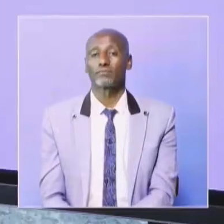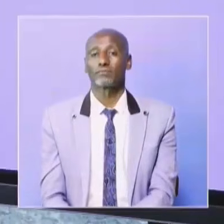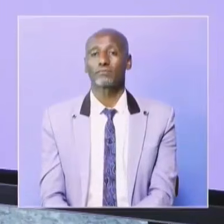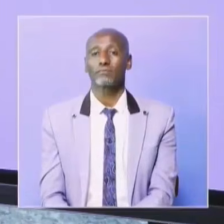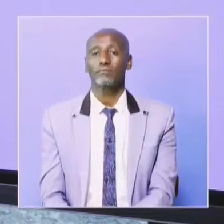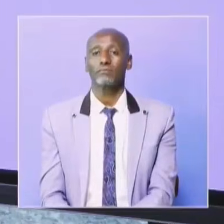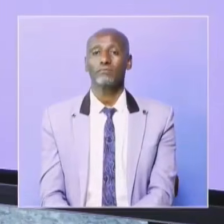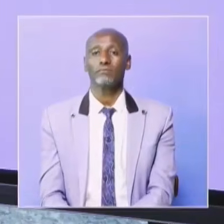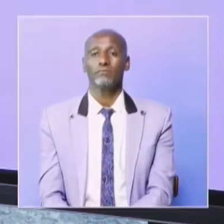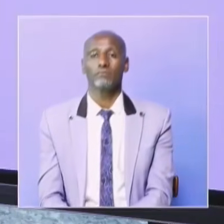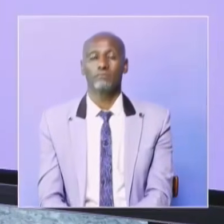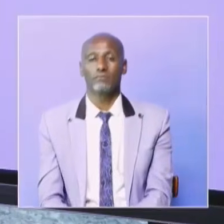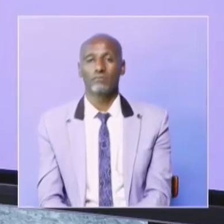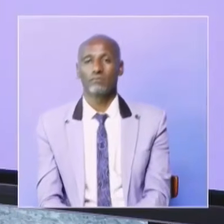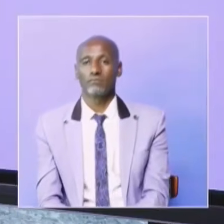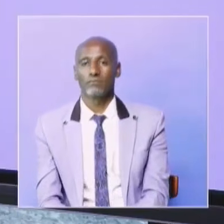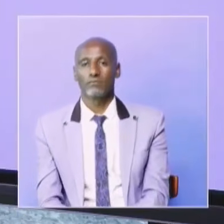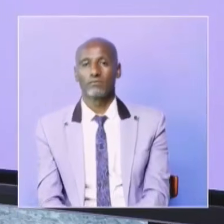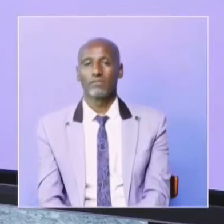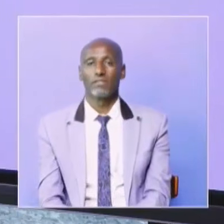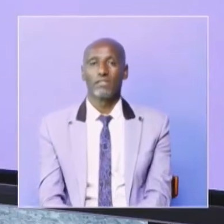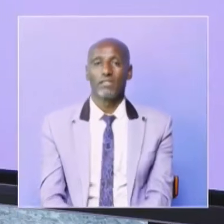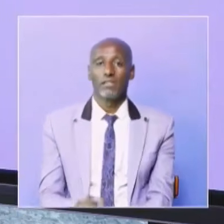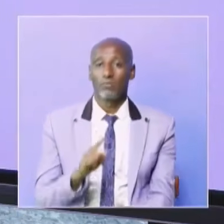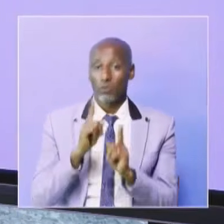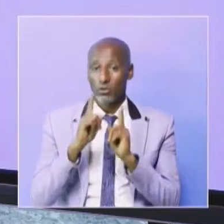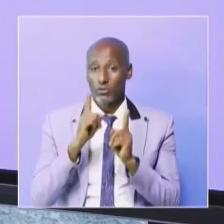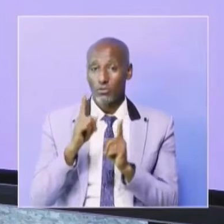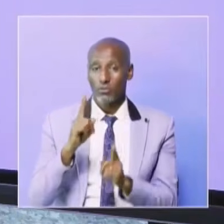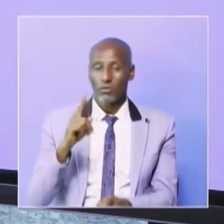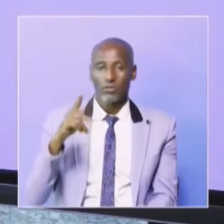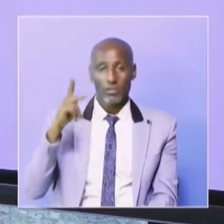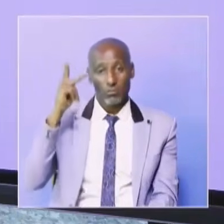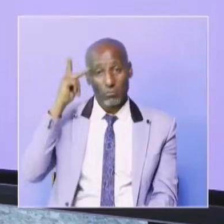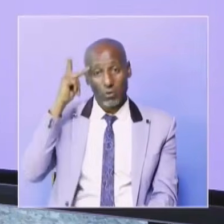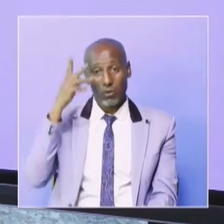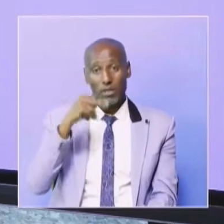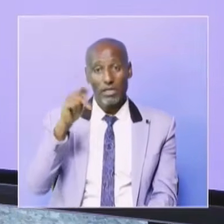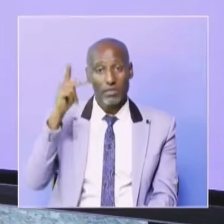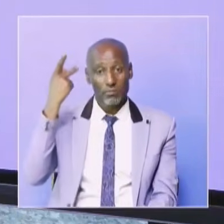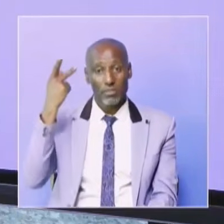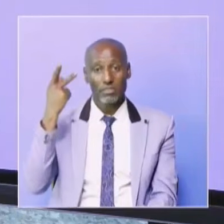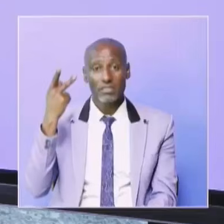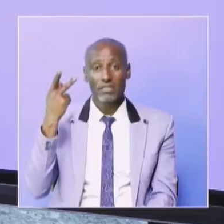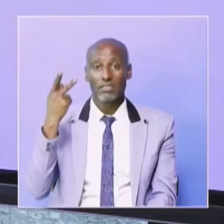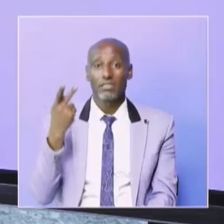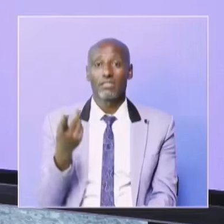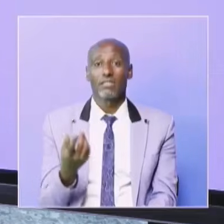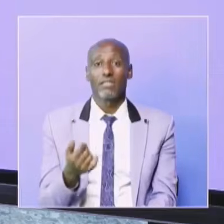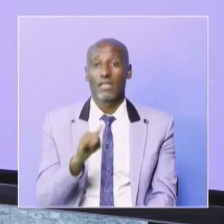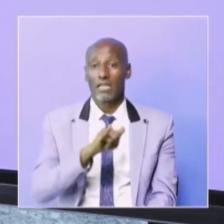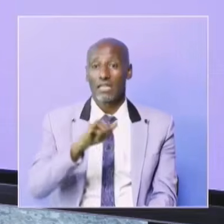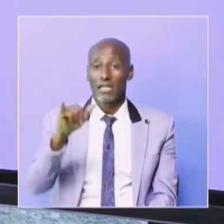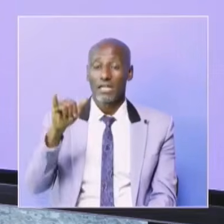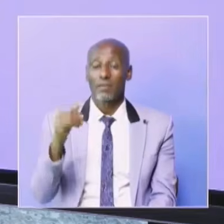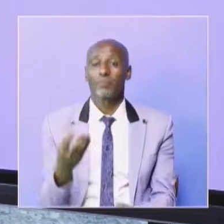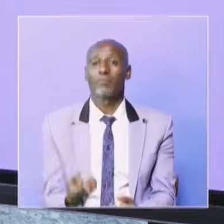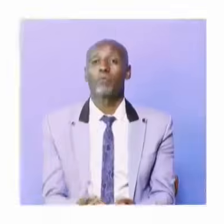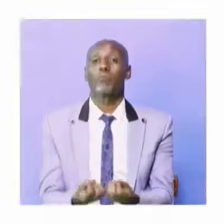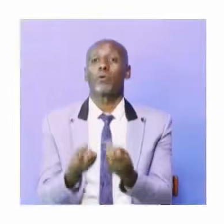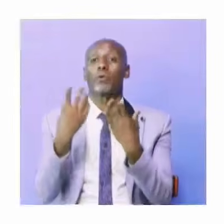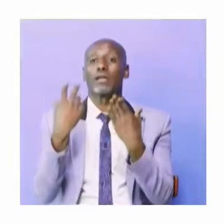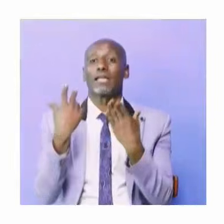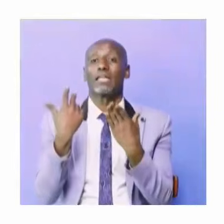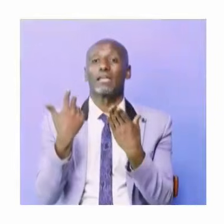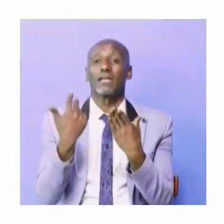talking to you about Paul and Peter. Paul and Peter, since it is they, which is plural, we